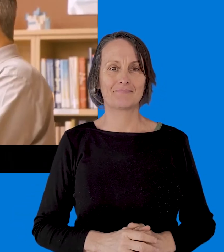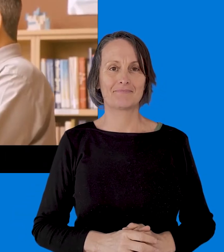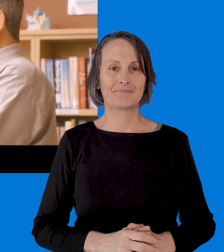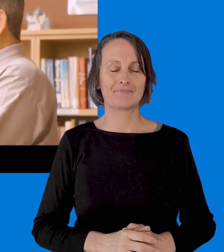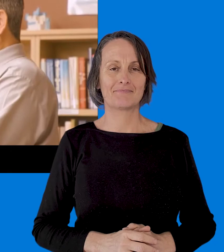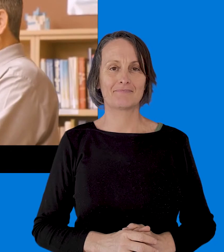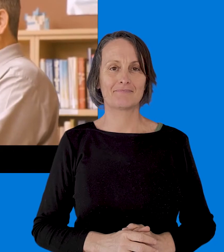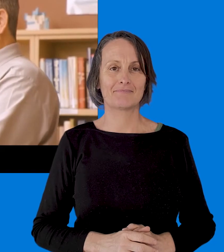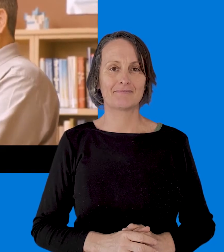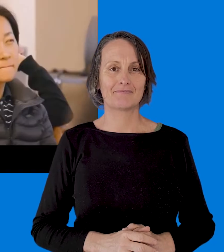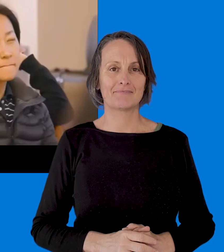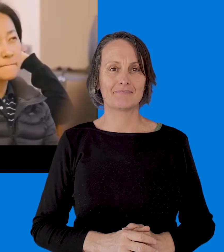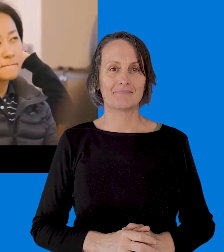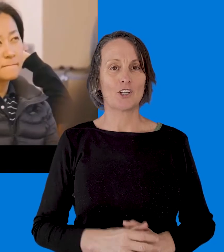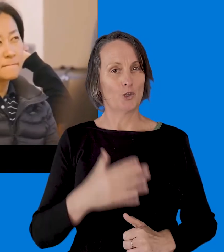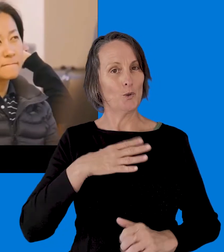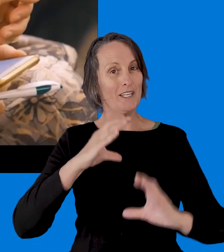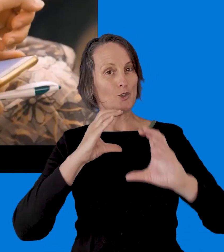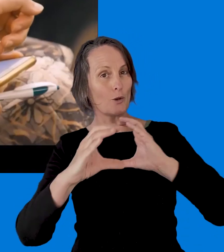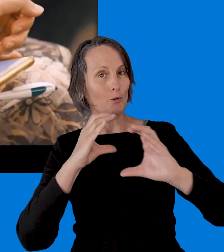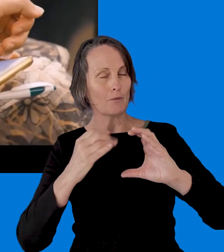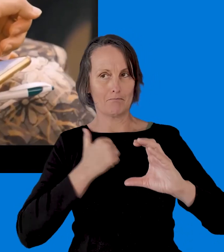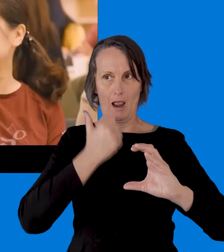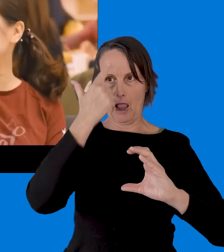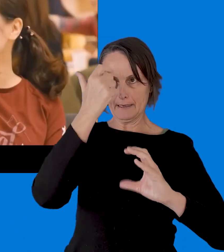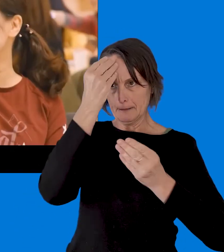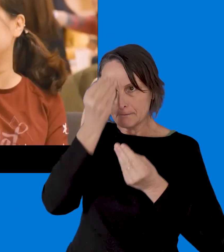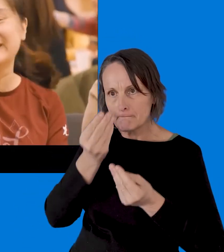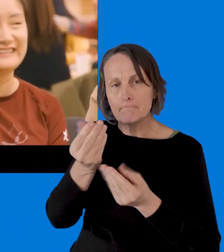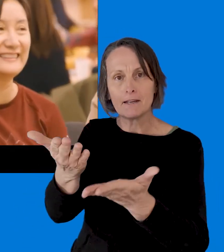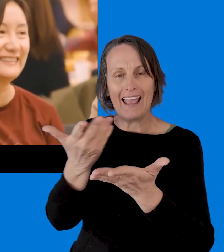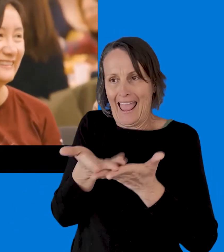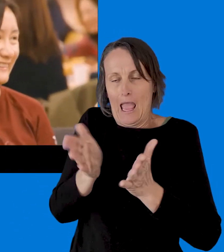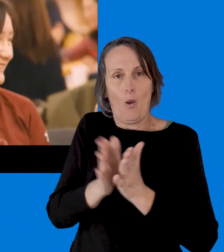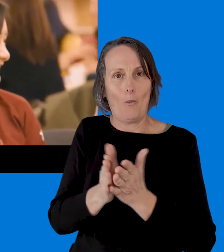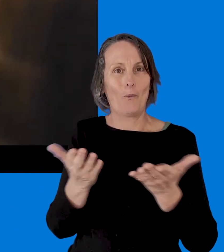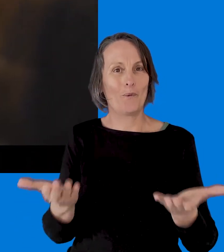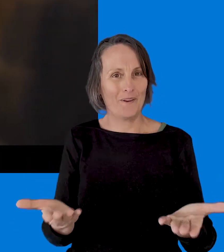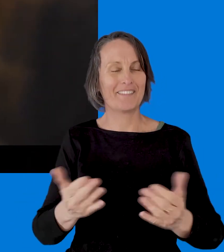a real need to do this? To communicate an idea to someone?